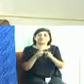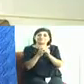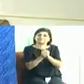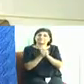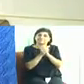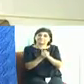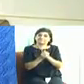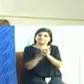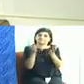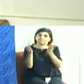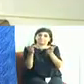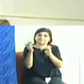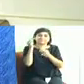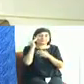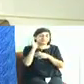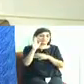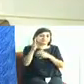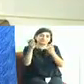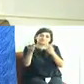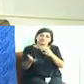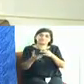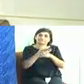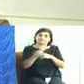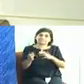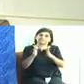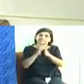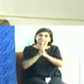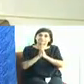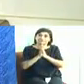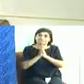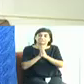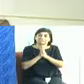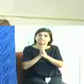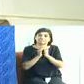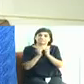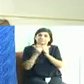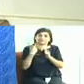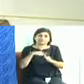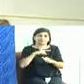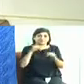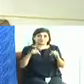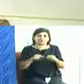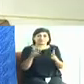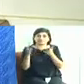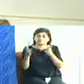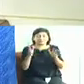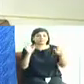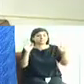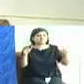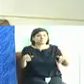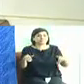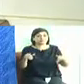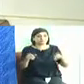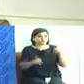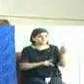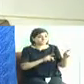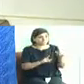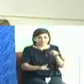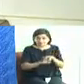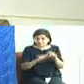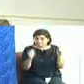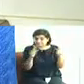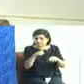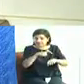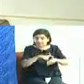your presence and your prayers with us in this service. Hey, and all of you who just show up all the time,